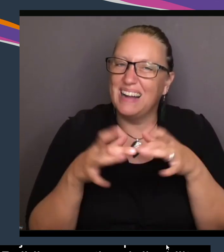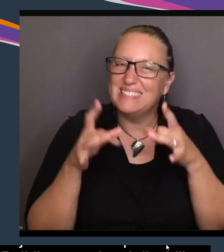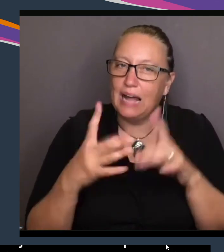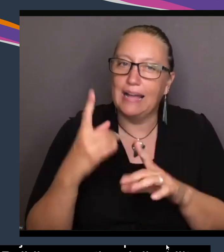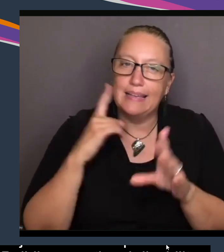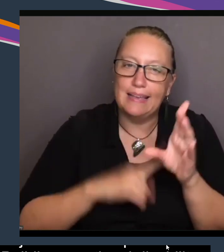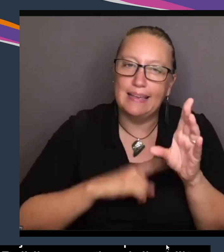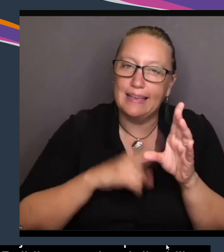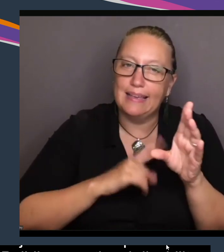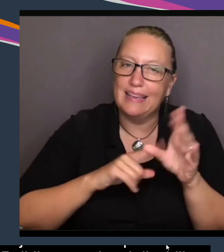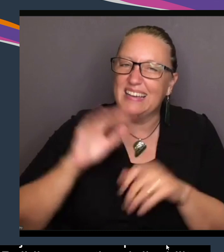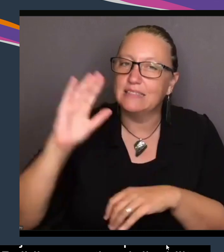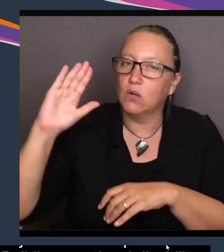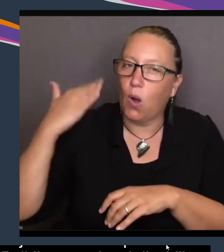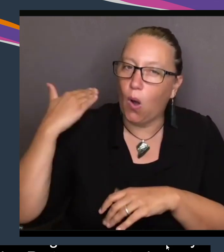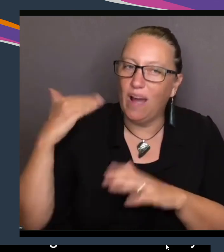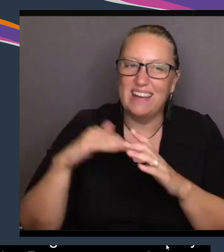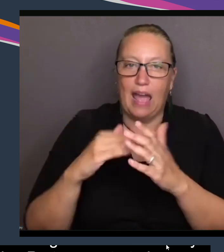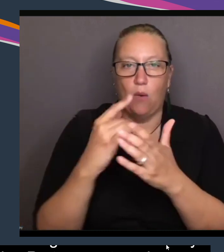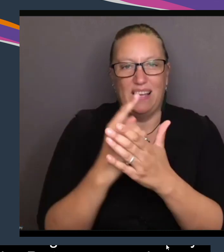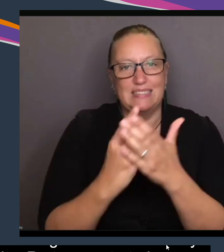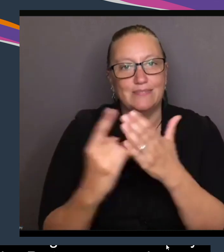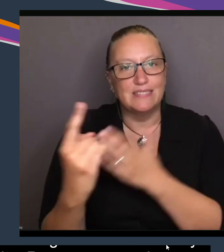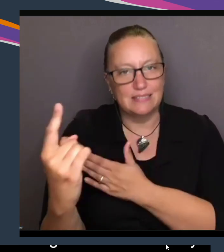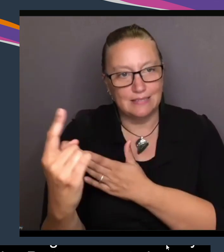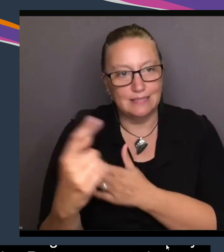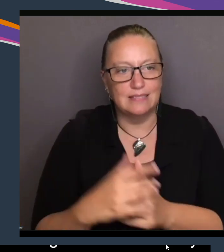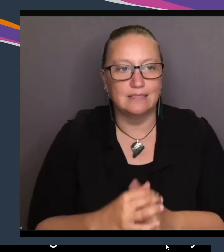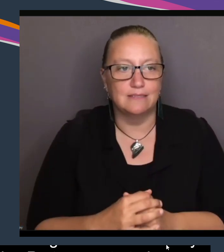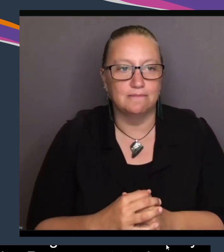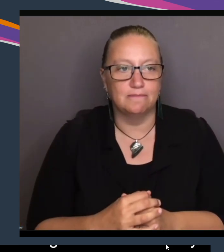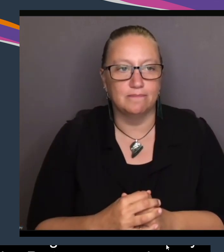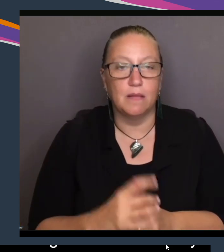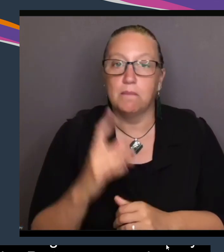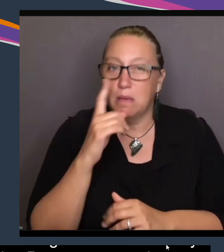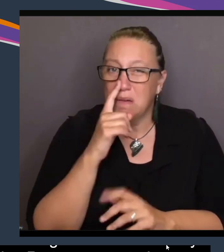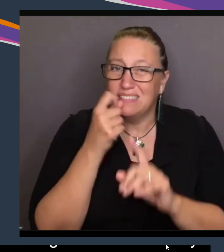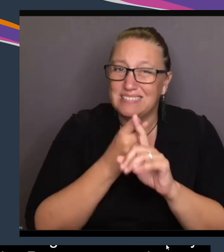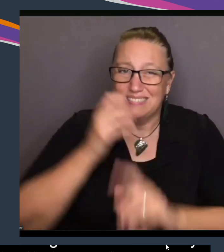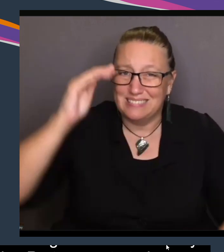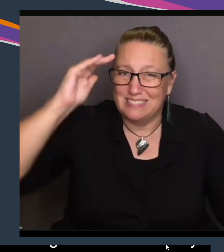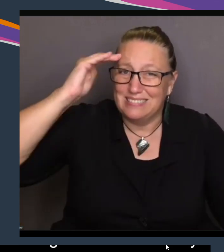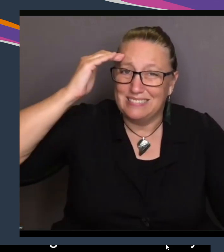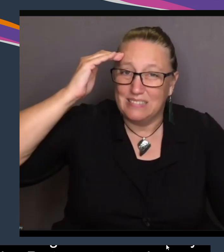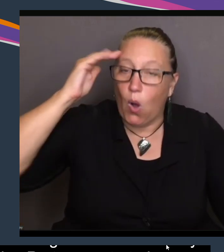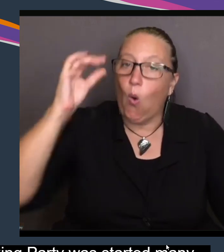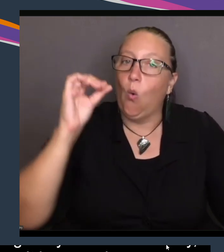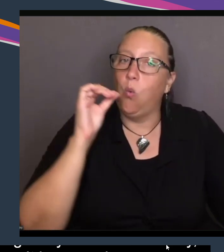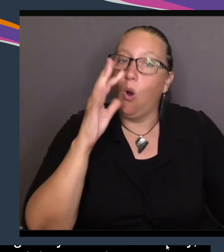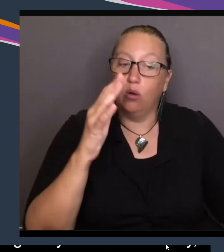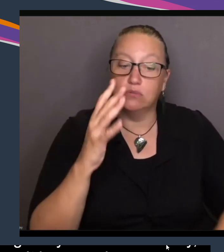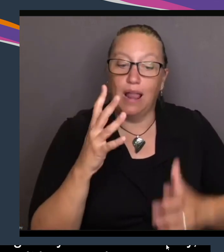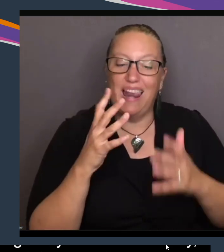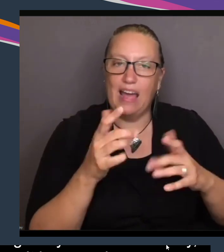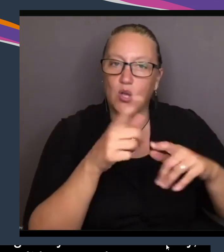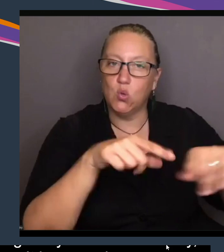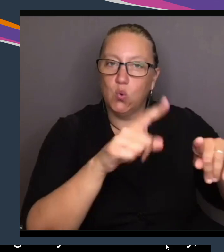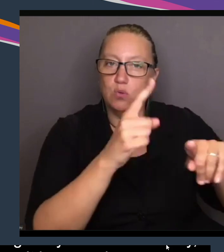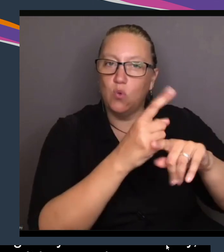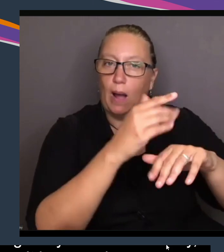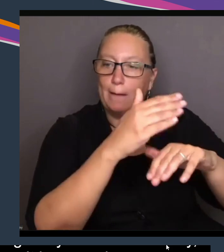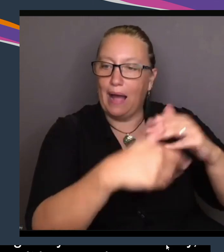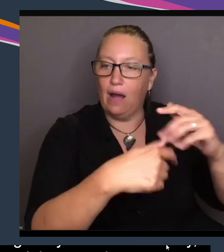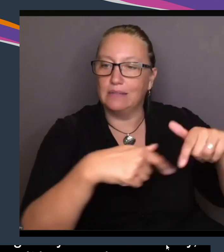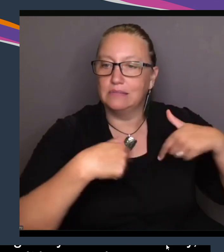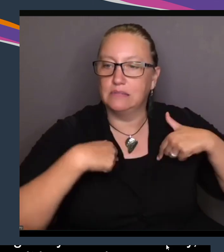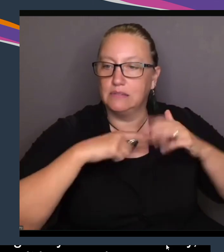persist, because people advocate, and because people refuse to accept about us is good enough.